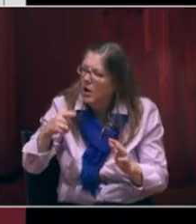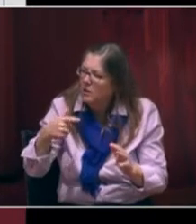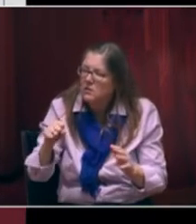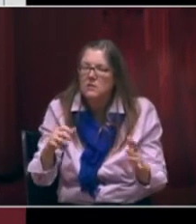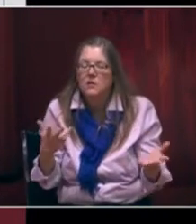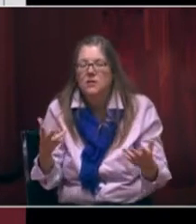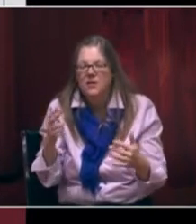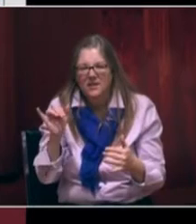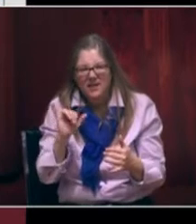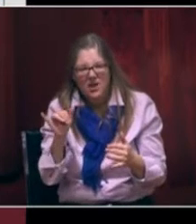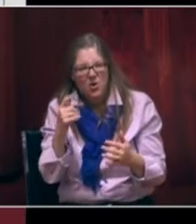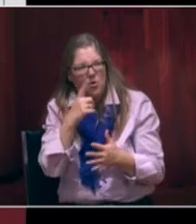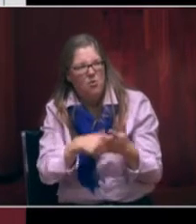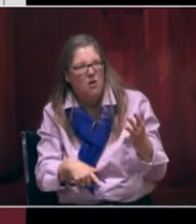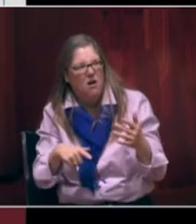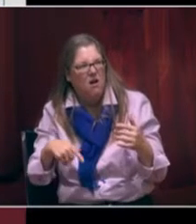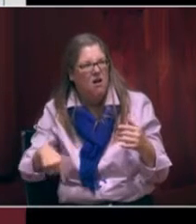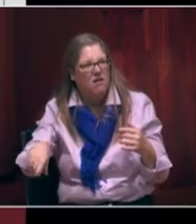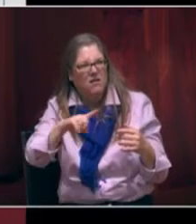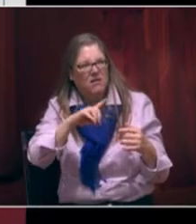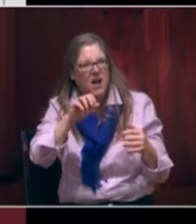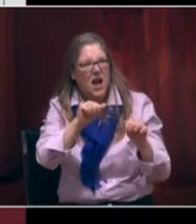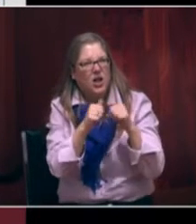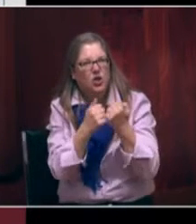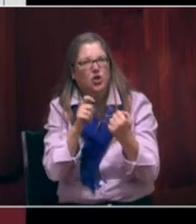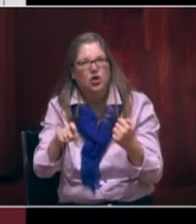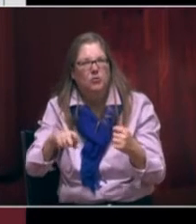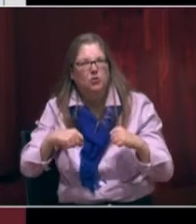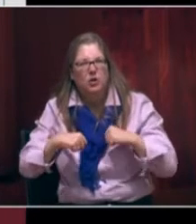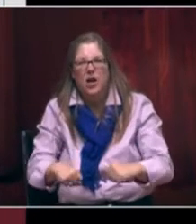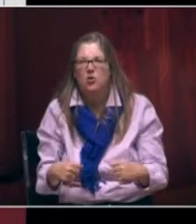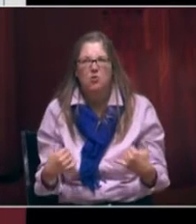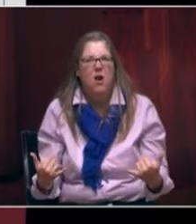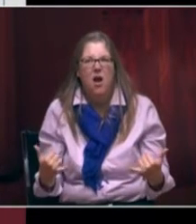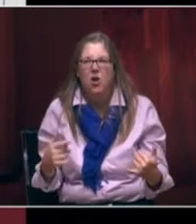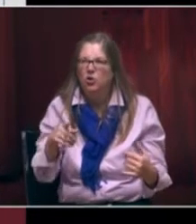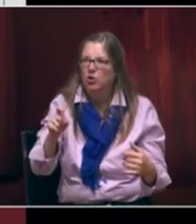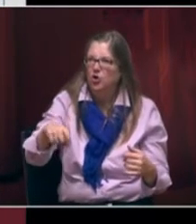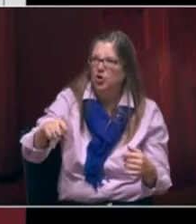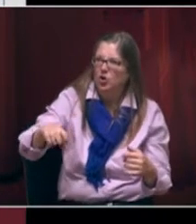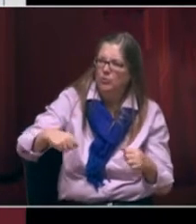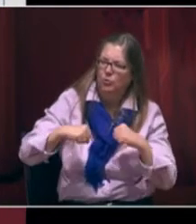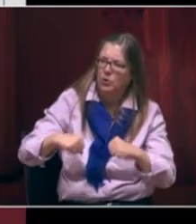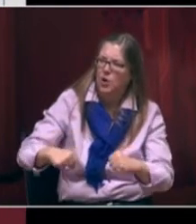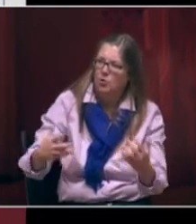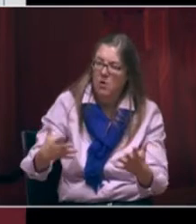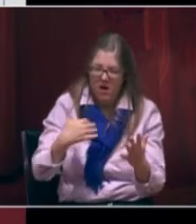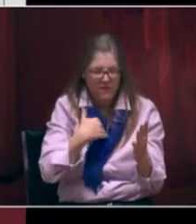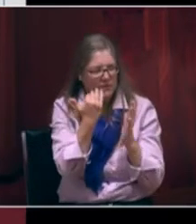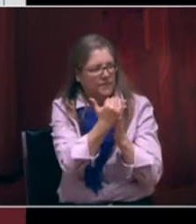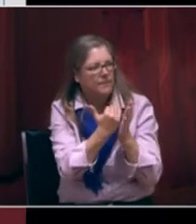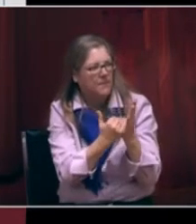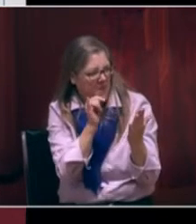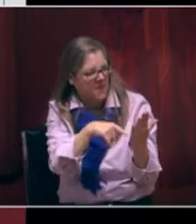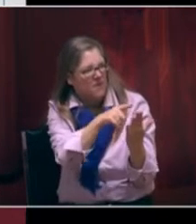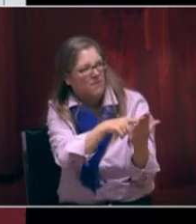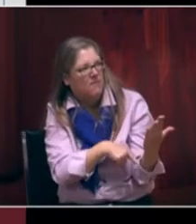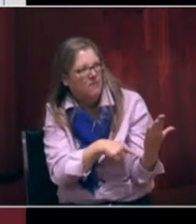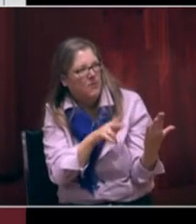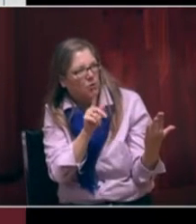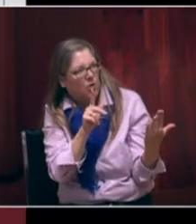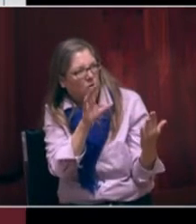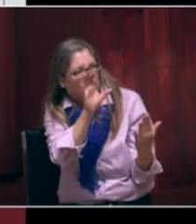what the executive branch should be protecting right now. This is what you should be protecting right now, and you probably are, for the most part, protecting